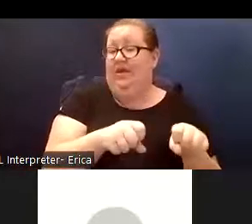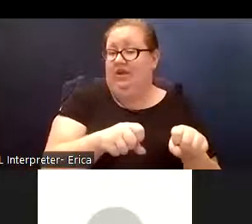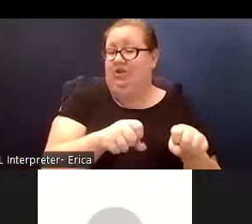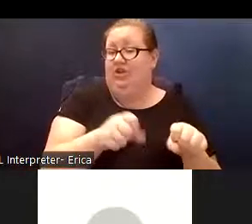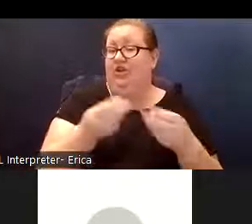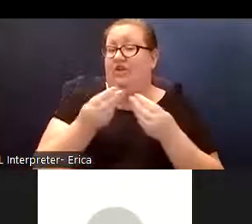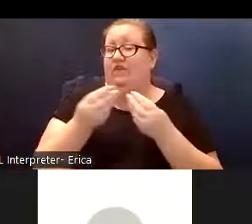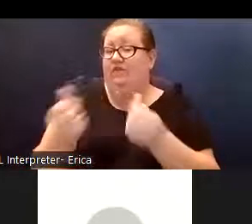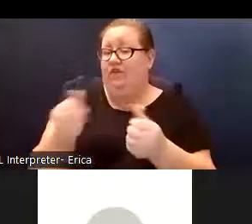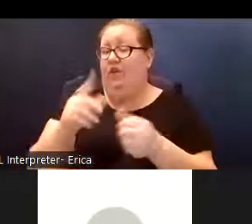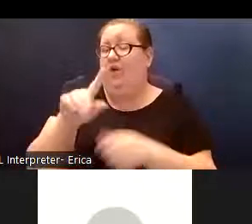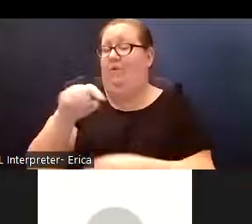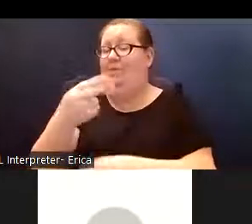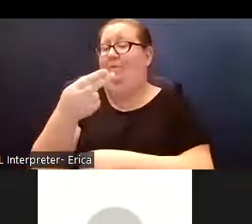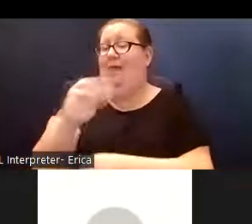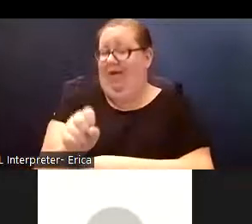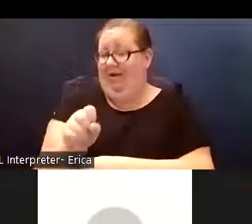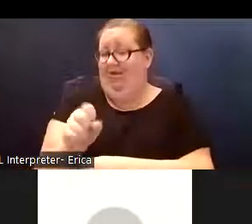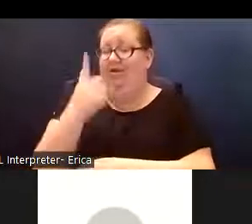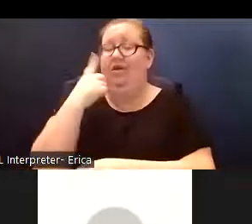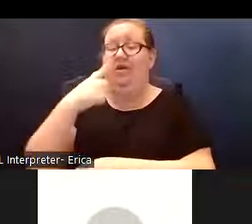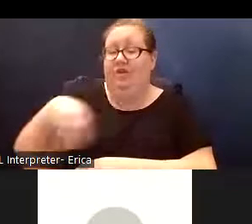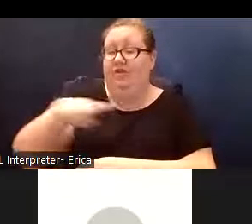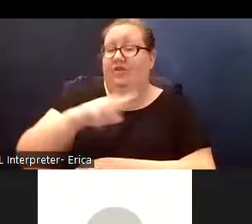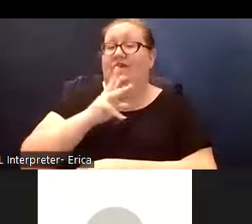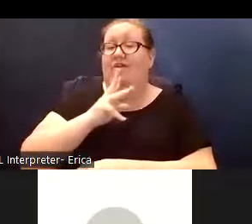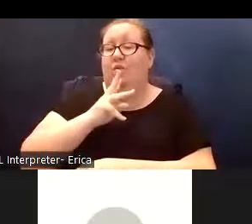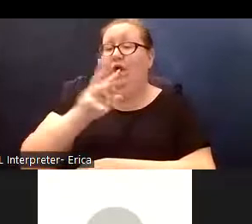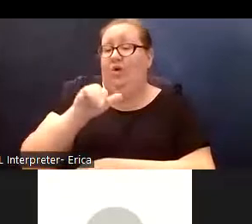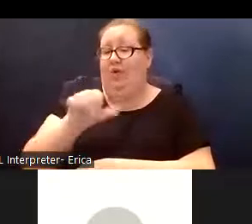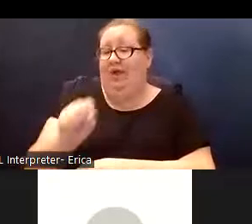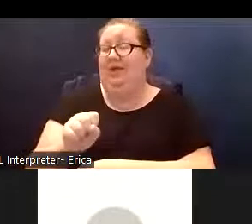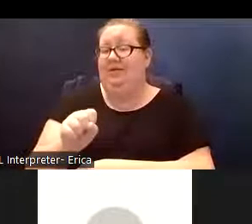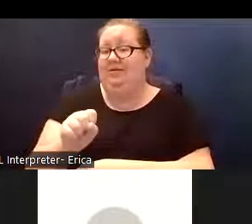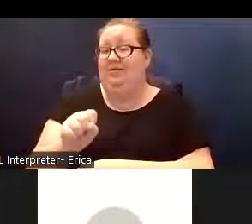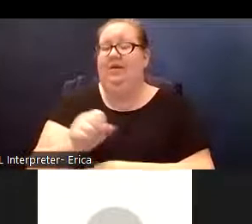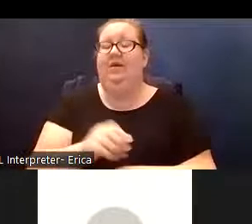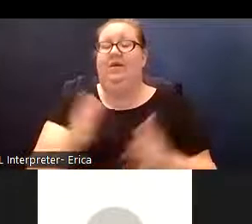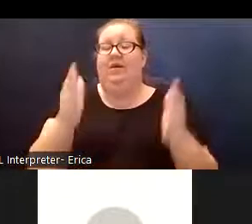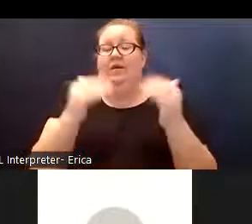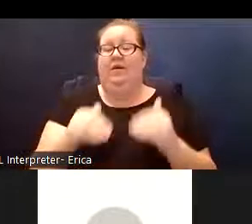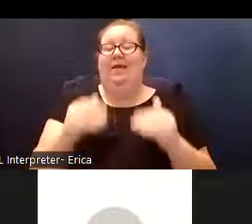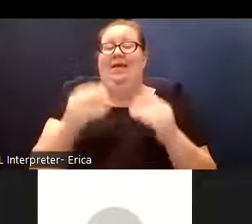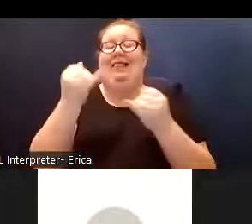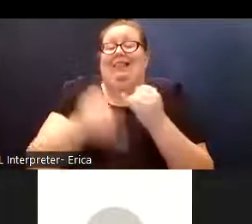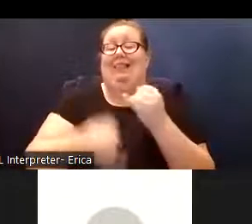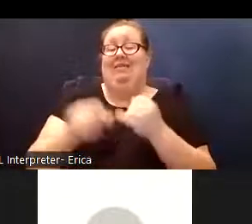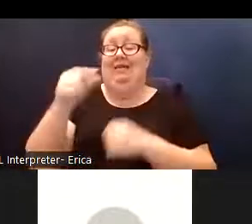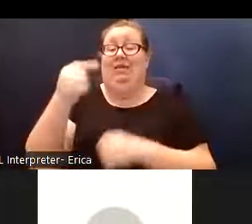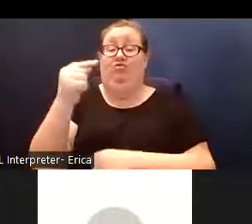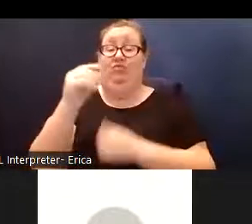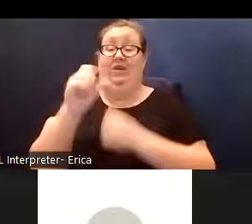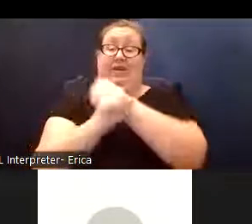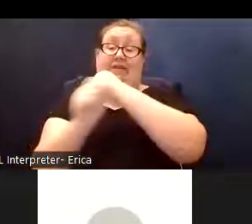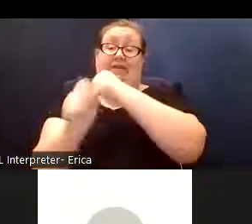flow paths of these waterways. Lastly, for green infrastructure,